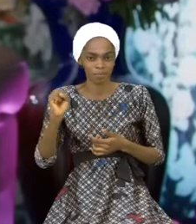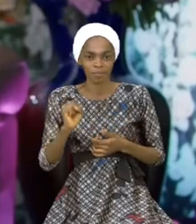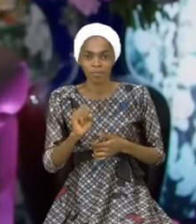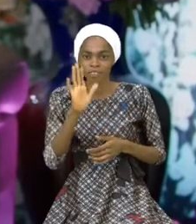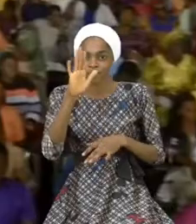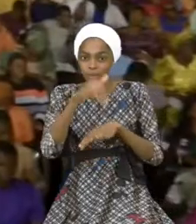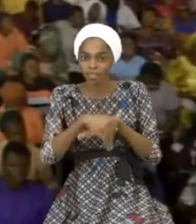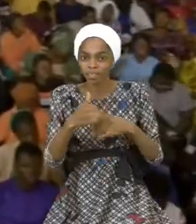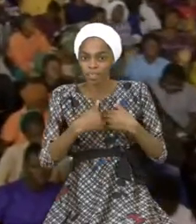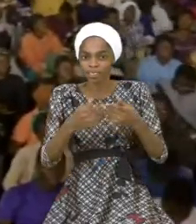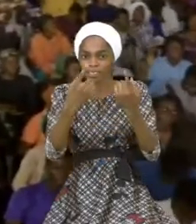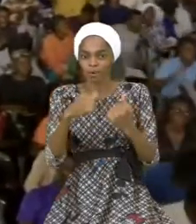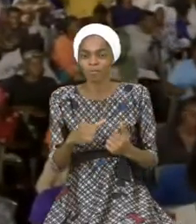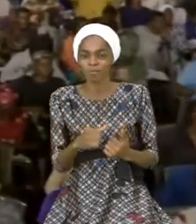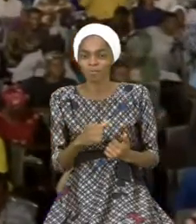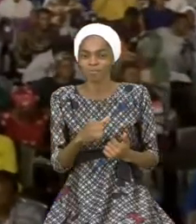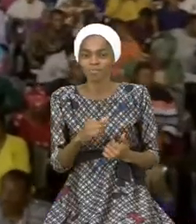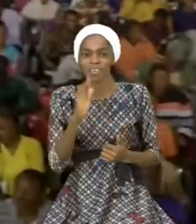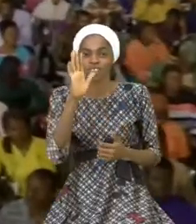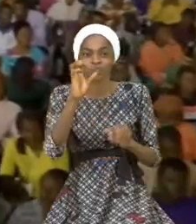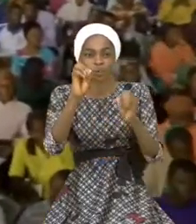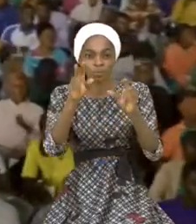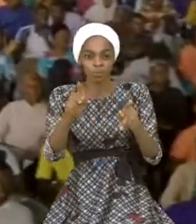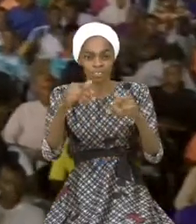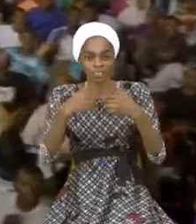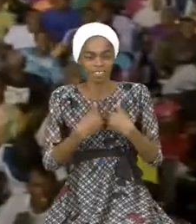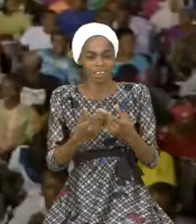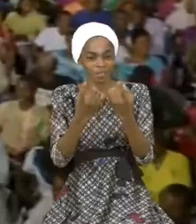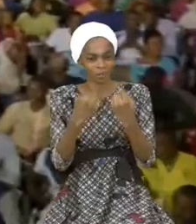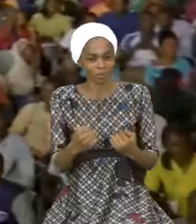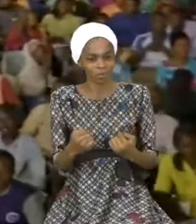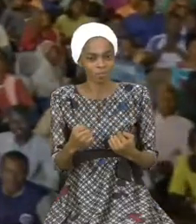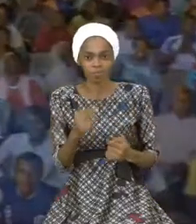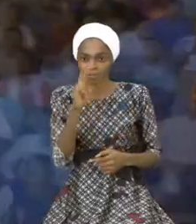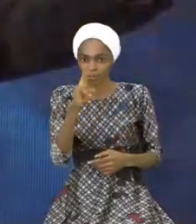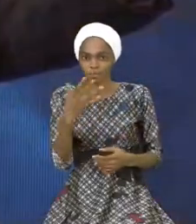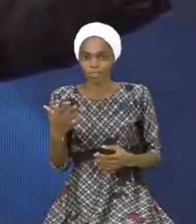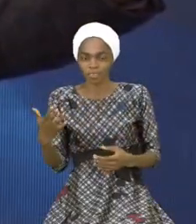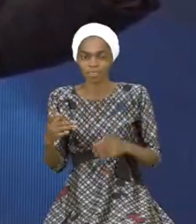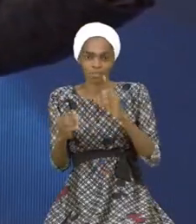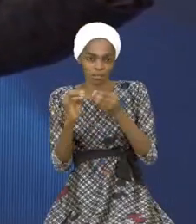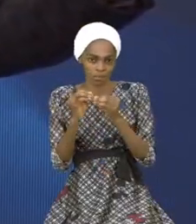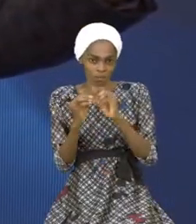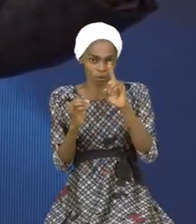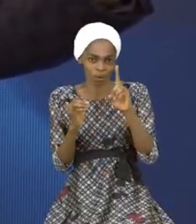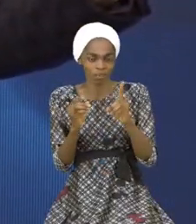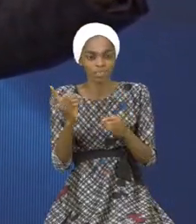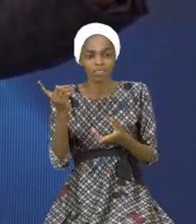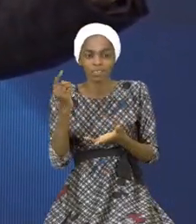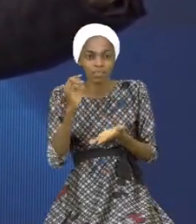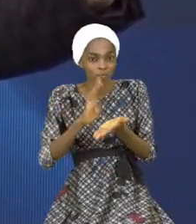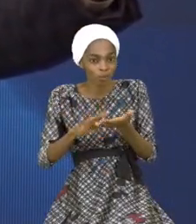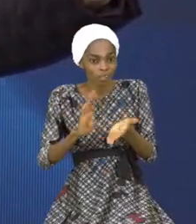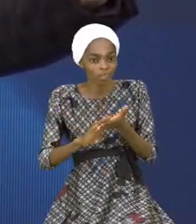has come. Your chance has come. Two things. Number one, he forgives